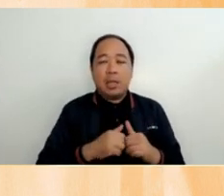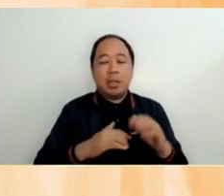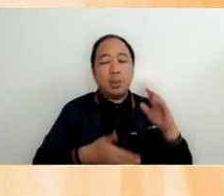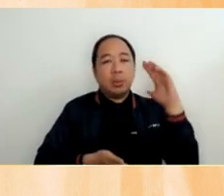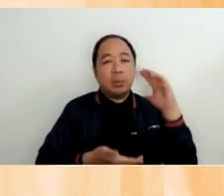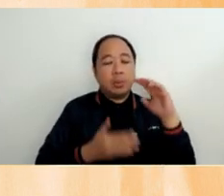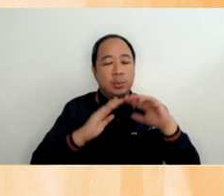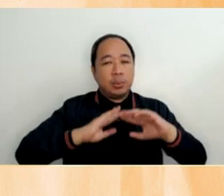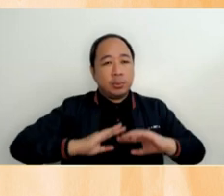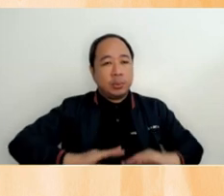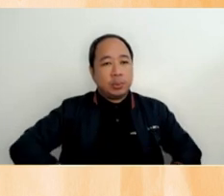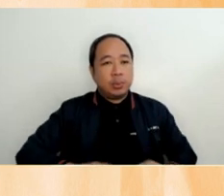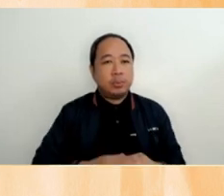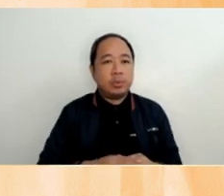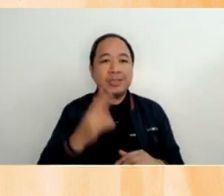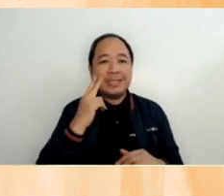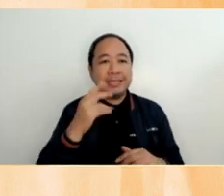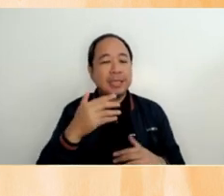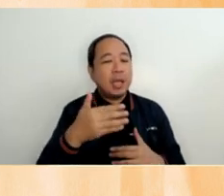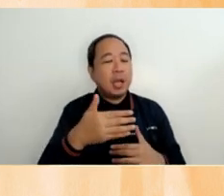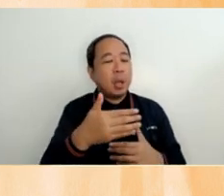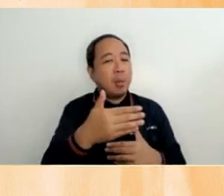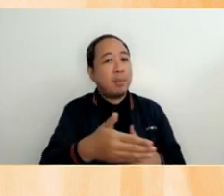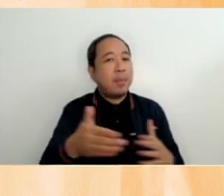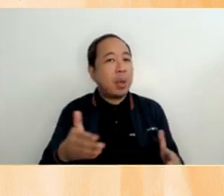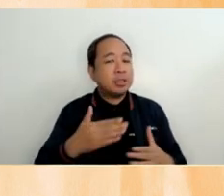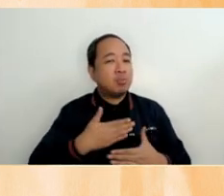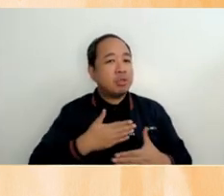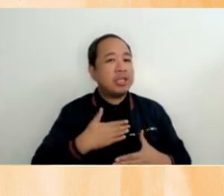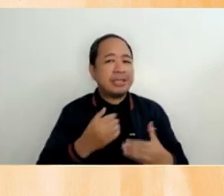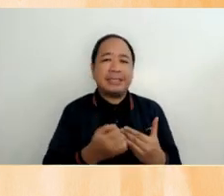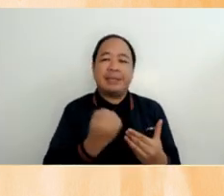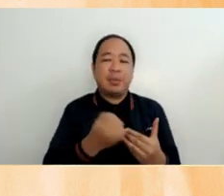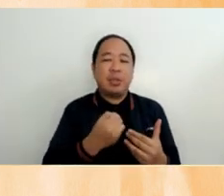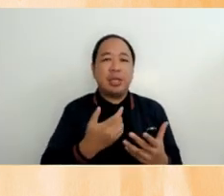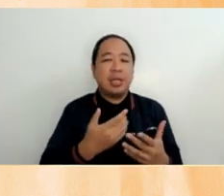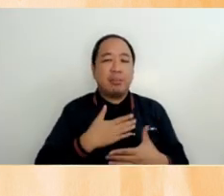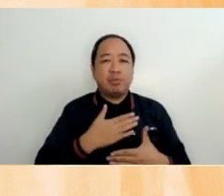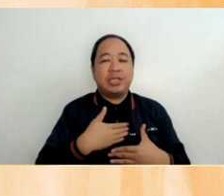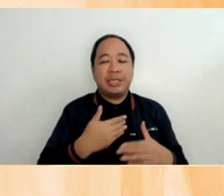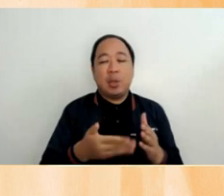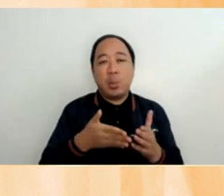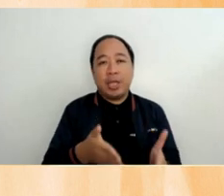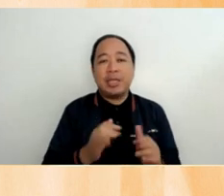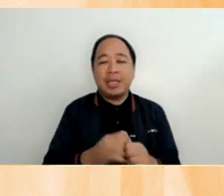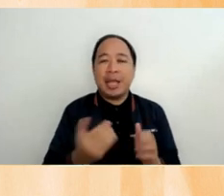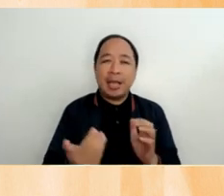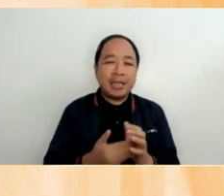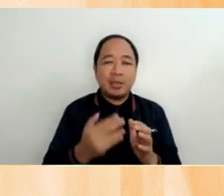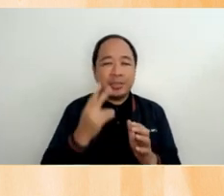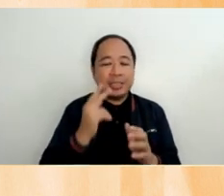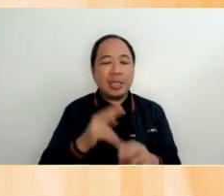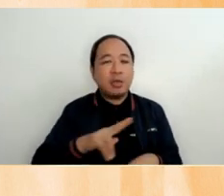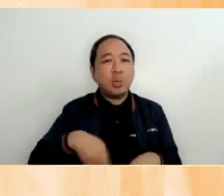those feelings. Box breathing is a simple relaxation technique that can help you reset your breath and return to